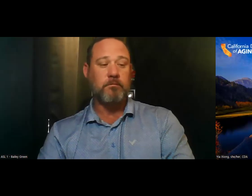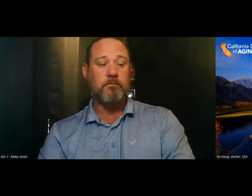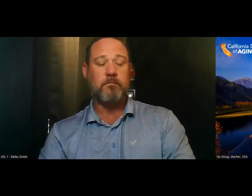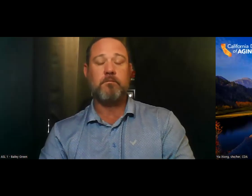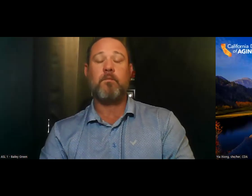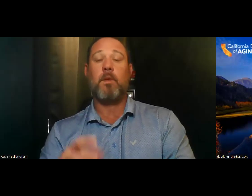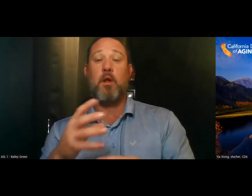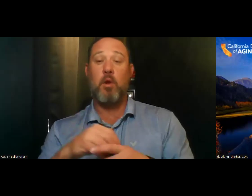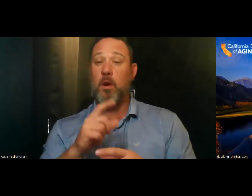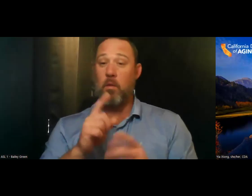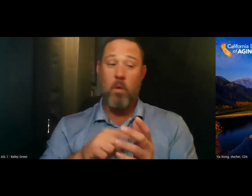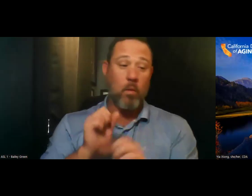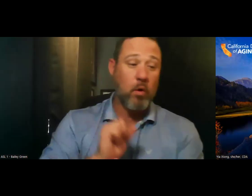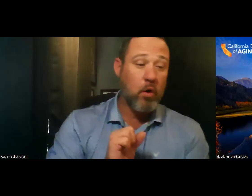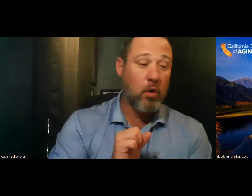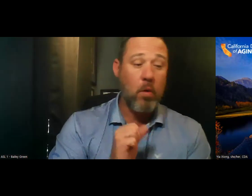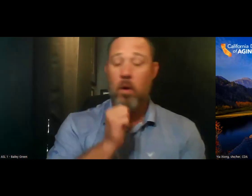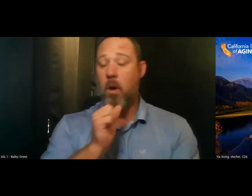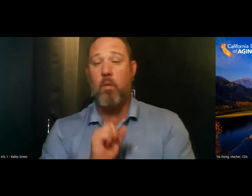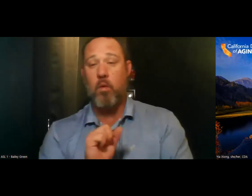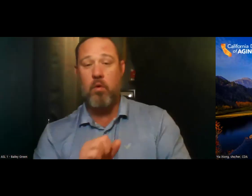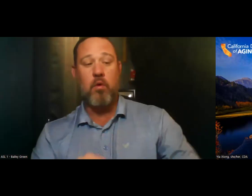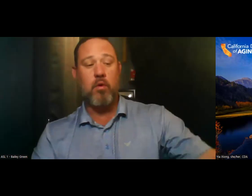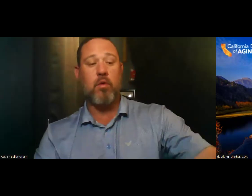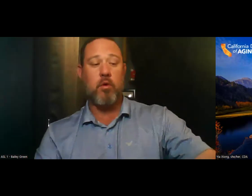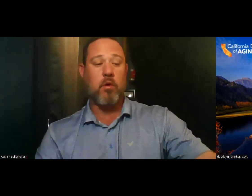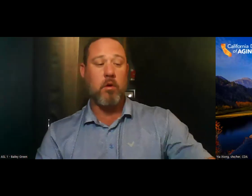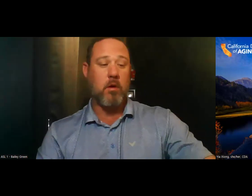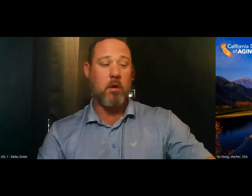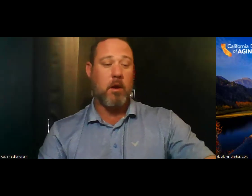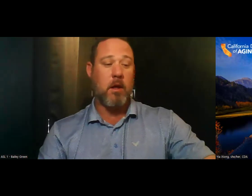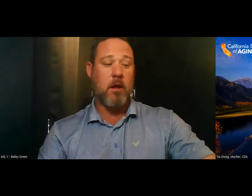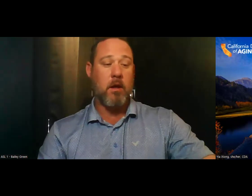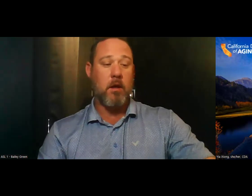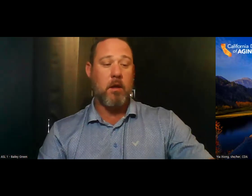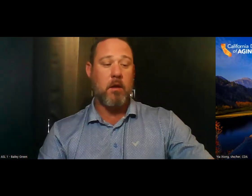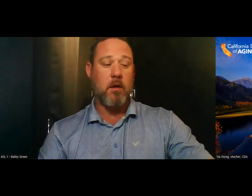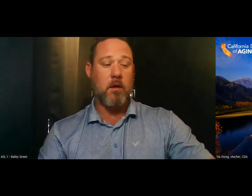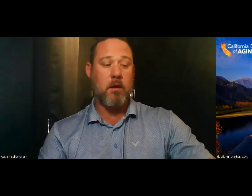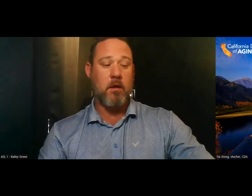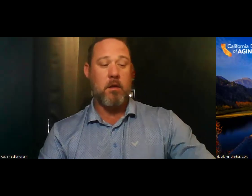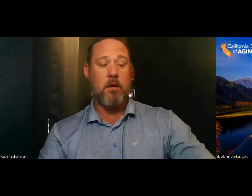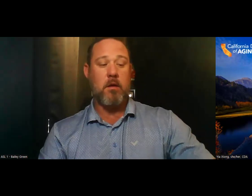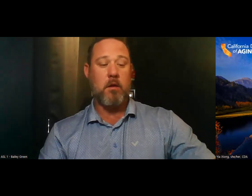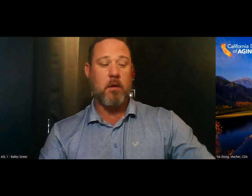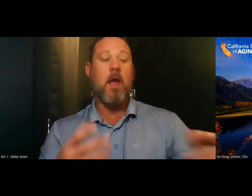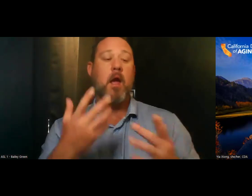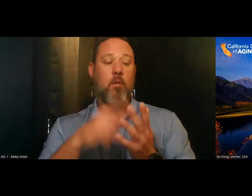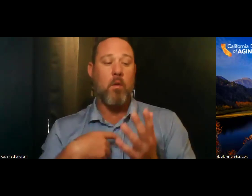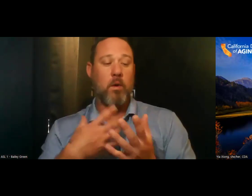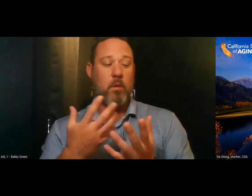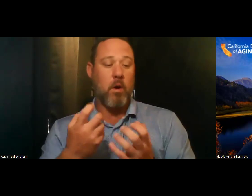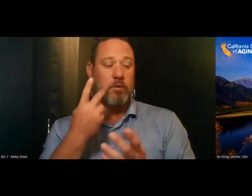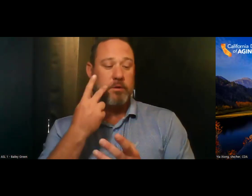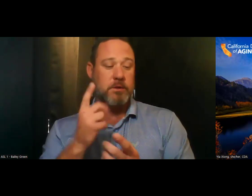is working and what hasn't worked, and what we would like to see changed in ECAD. So as a